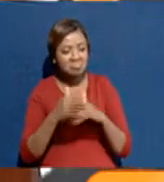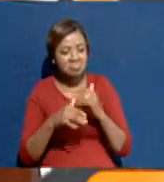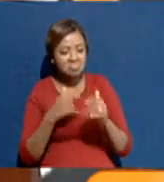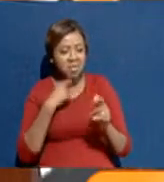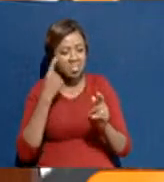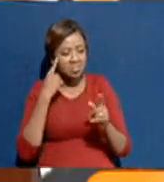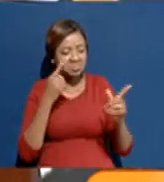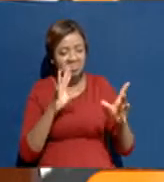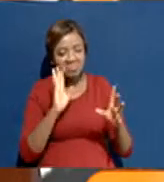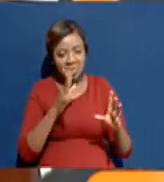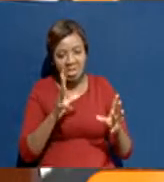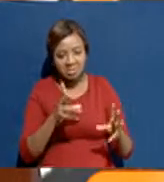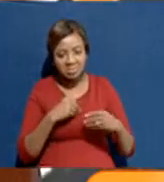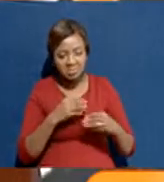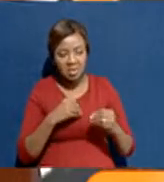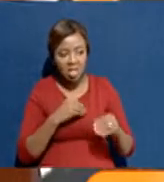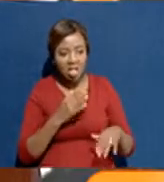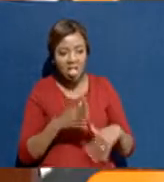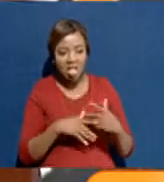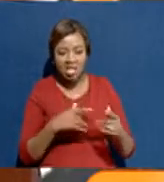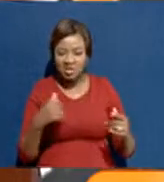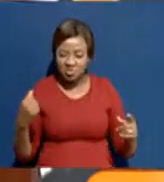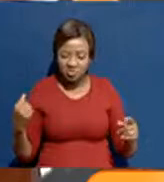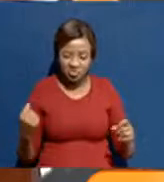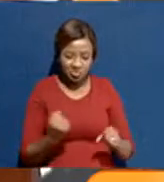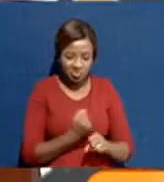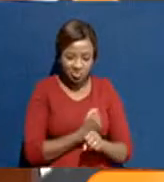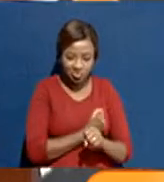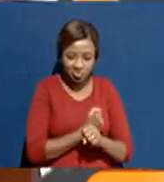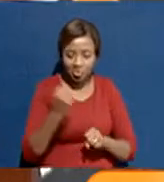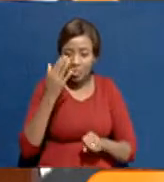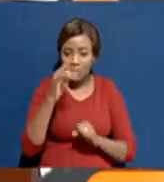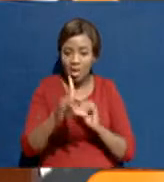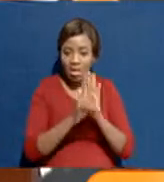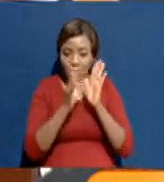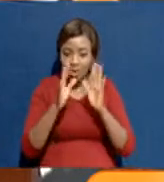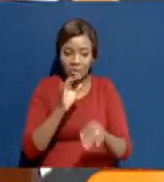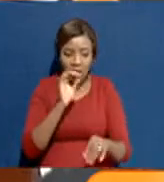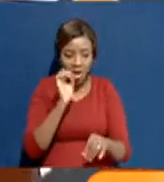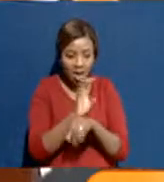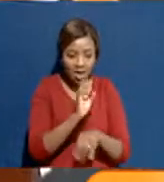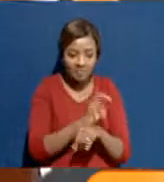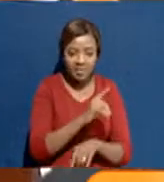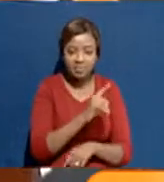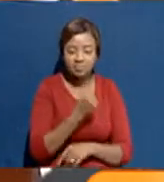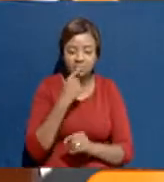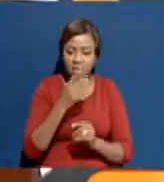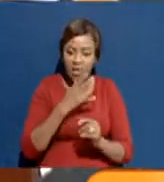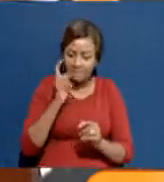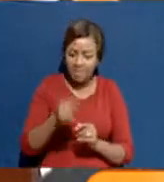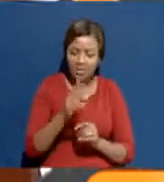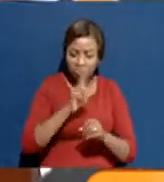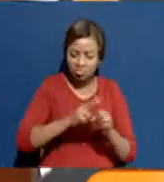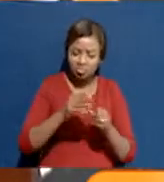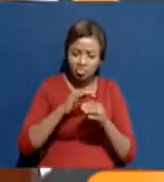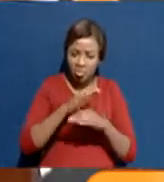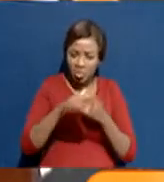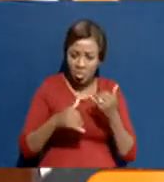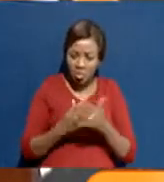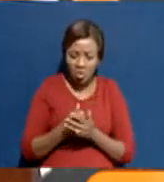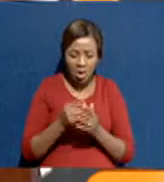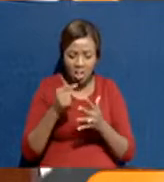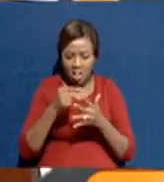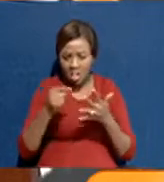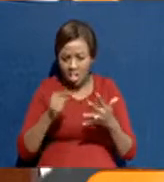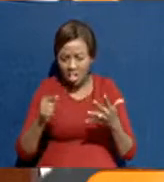that. But of course, he was advised by the lawyers that you have to exhaust all the dispute resolution mechanisms which